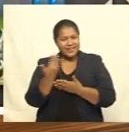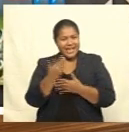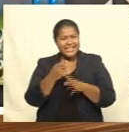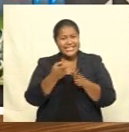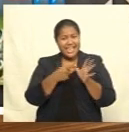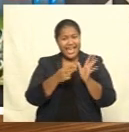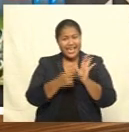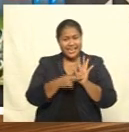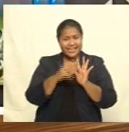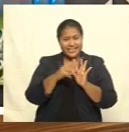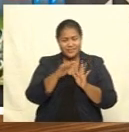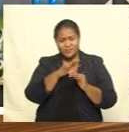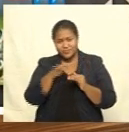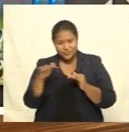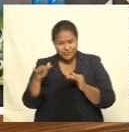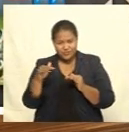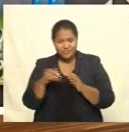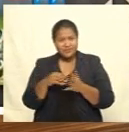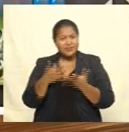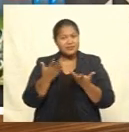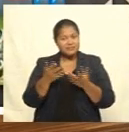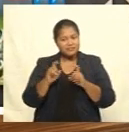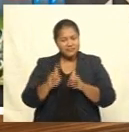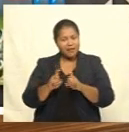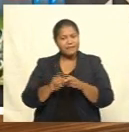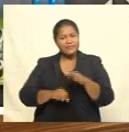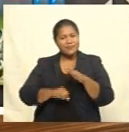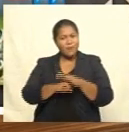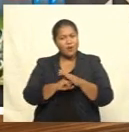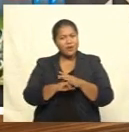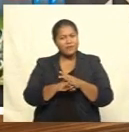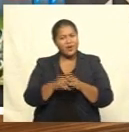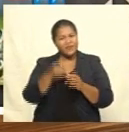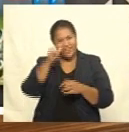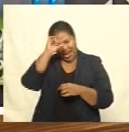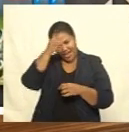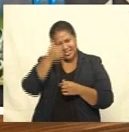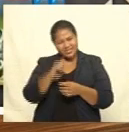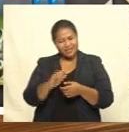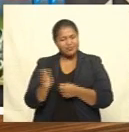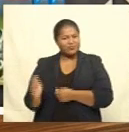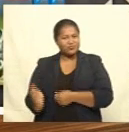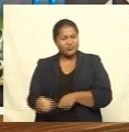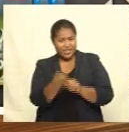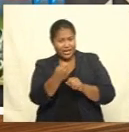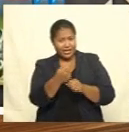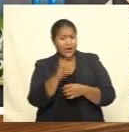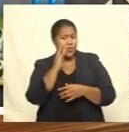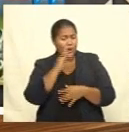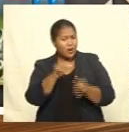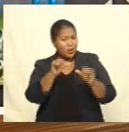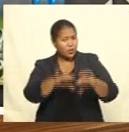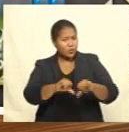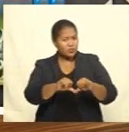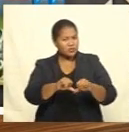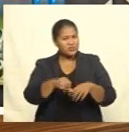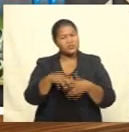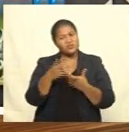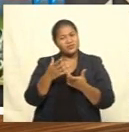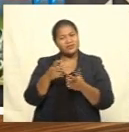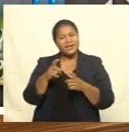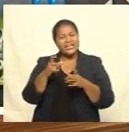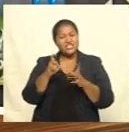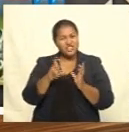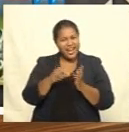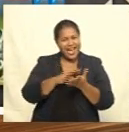Williamson's Sunrisers Hyderabad remain at the bottom of the Indian Premier League cricket ladder after losing to the Chennai Super Kings this